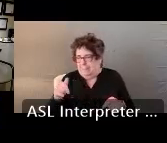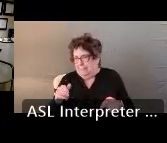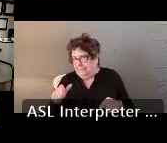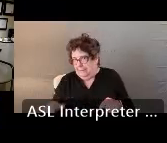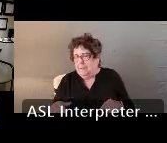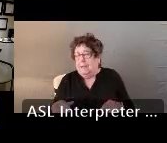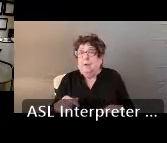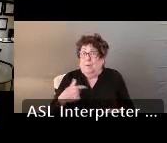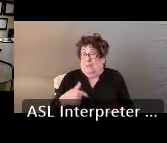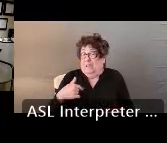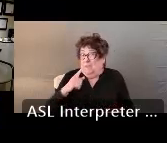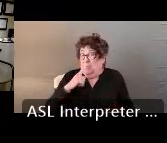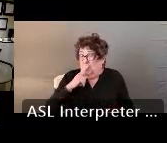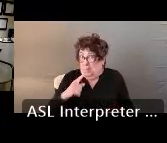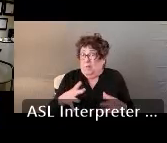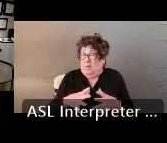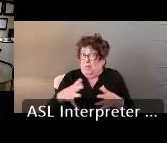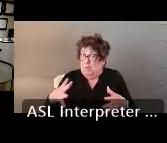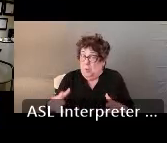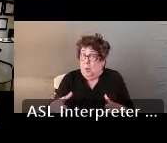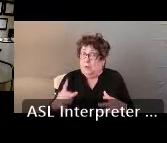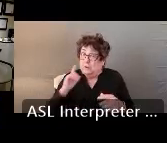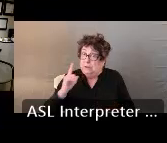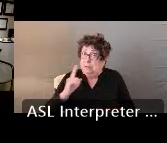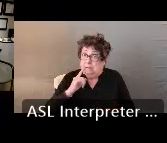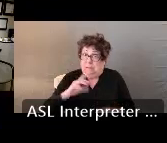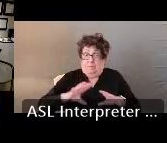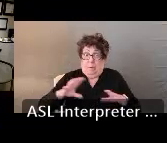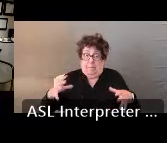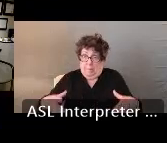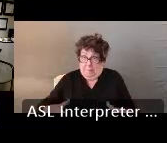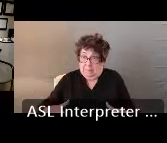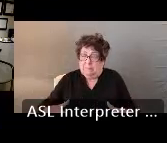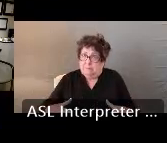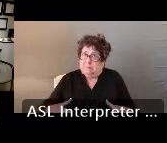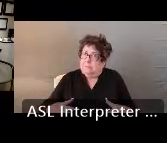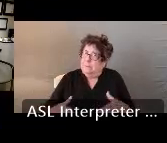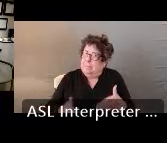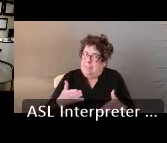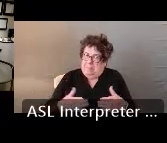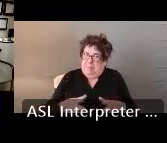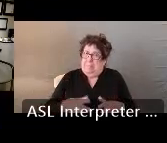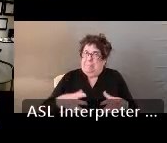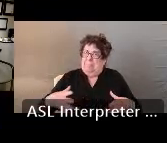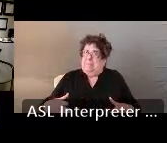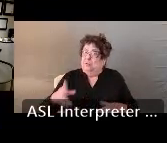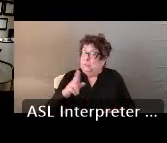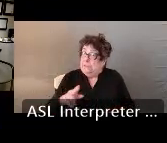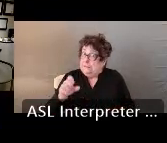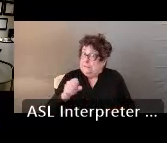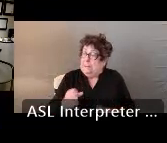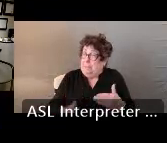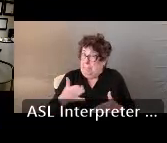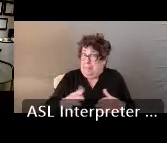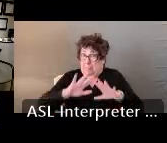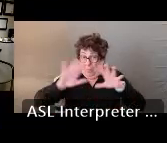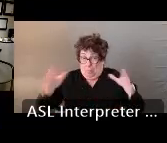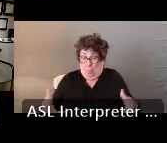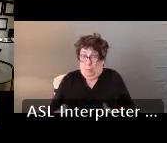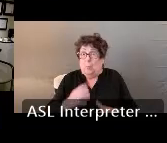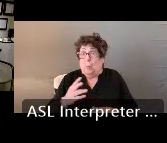population, mostly considered the largest per capita in the United States and probably in the world. So we have a very